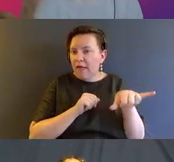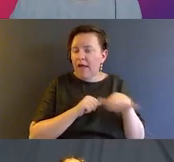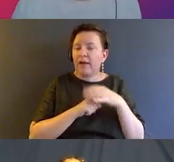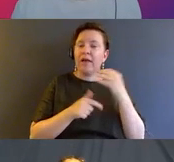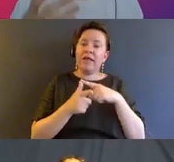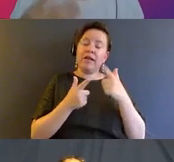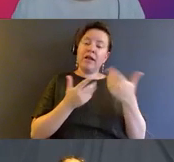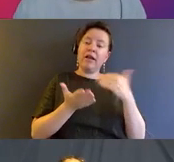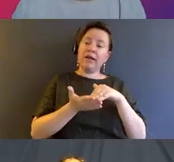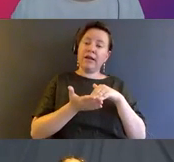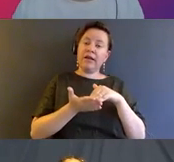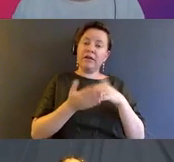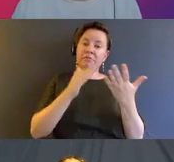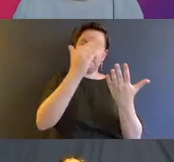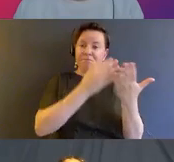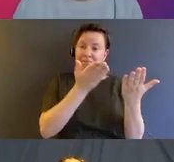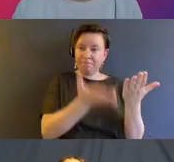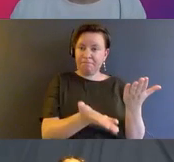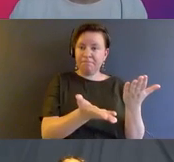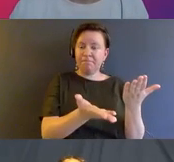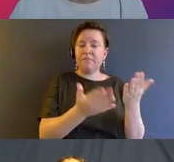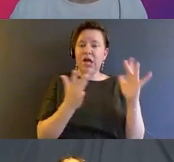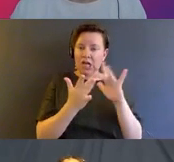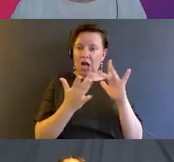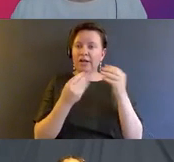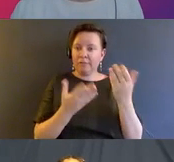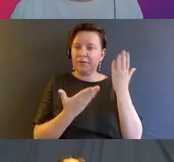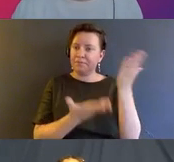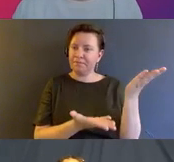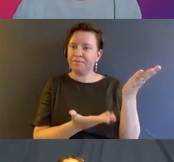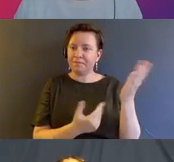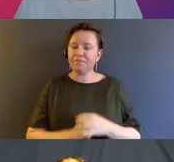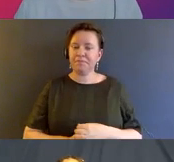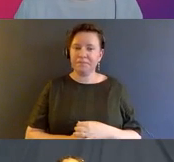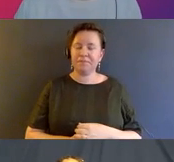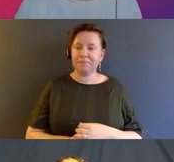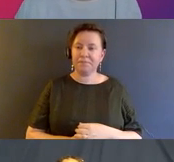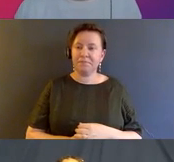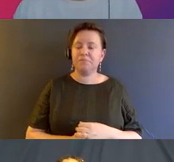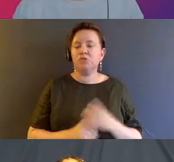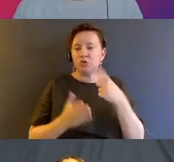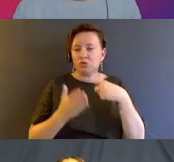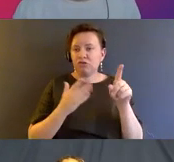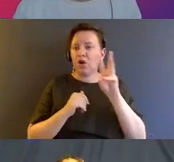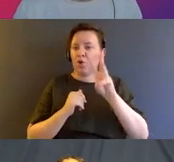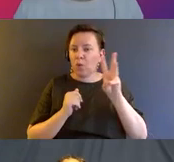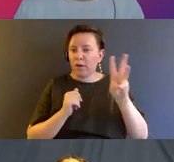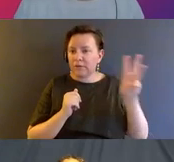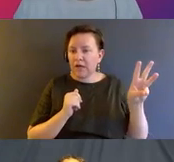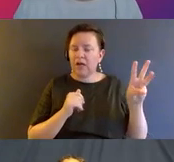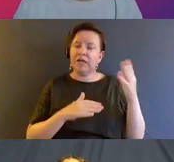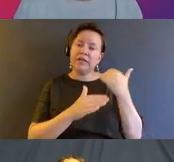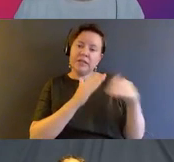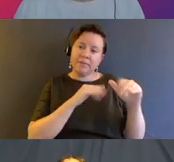again, here is our contact information. So be sure to get more information at our website, email questions